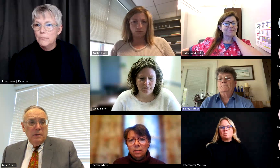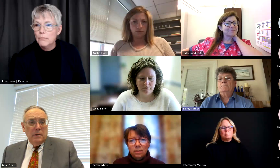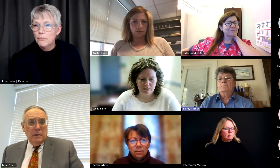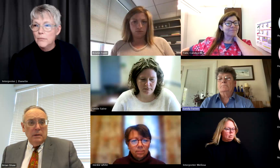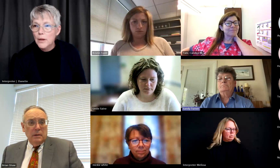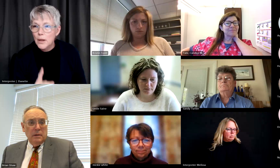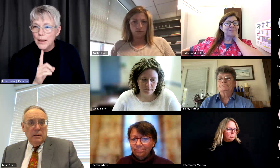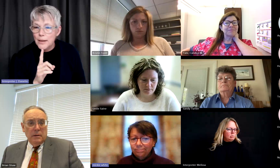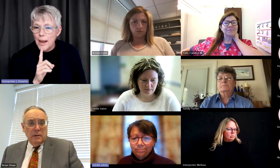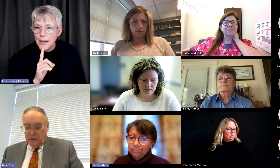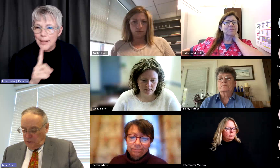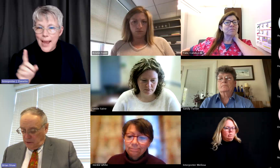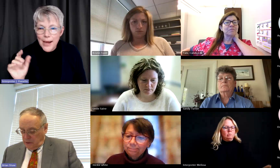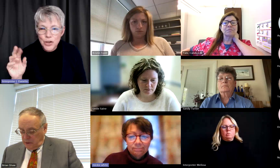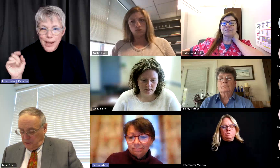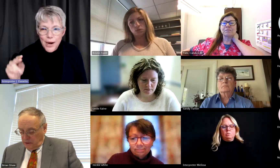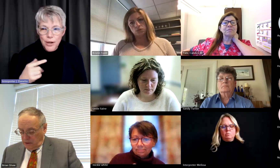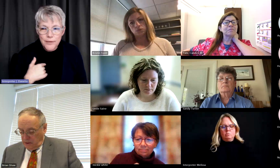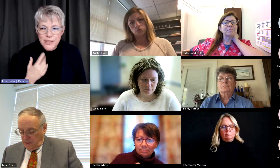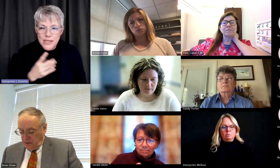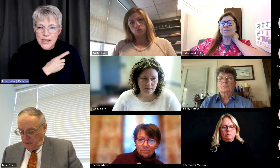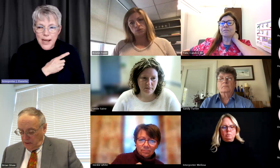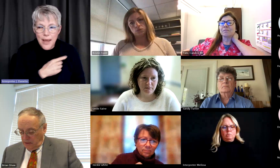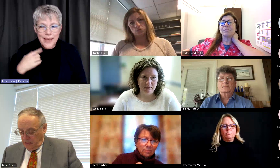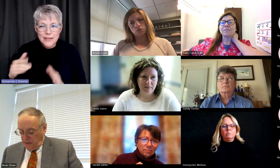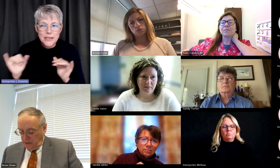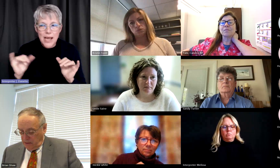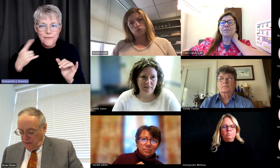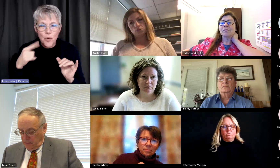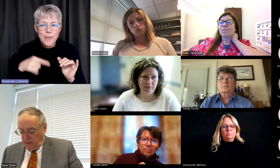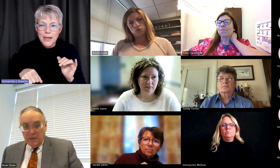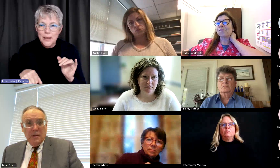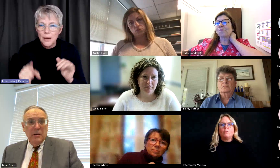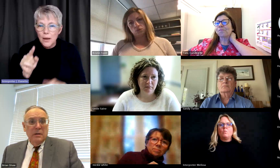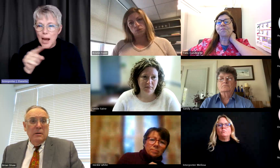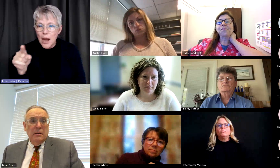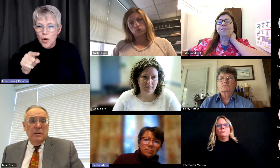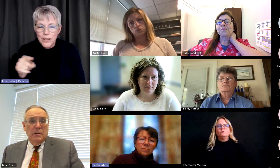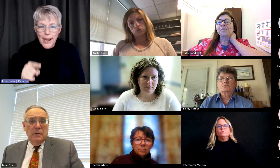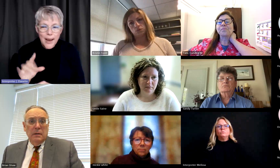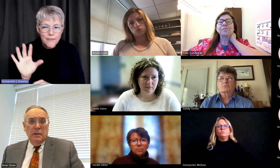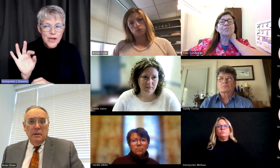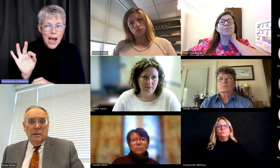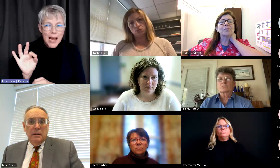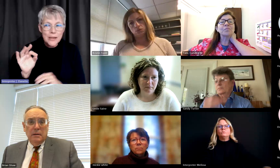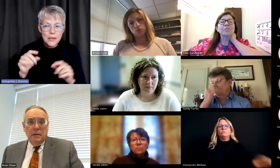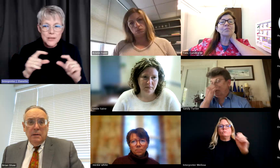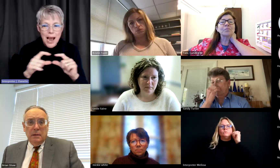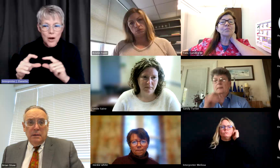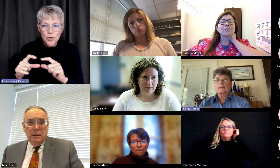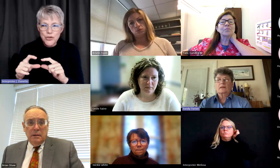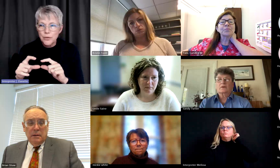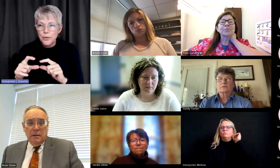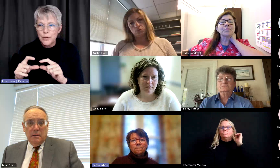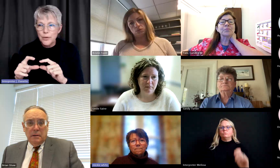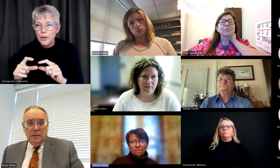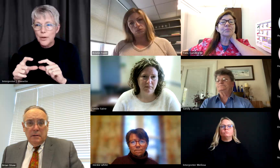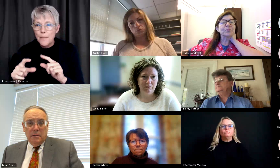Nope. And actually, Aaron, this is Danette. That's the same for me. I only have 9